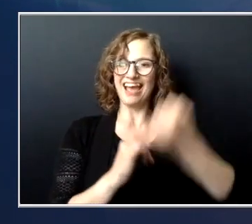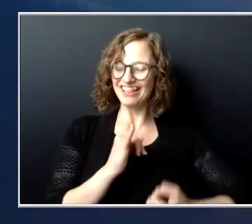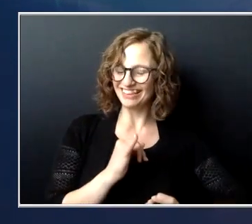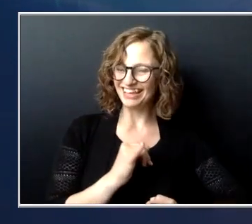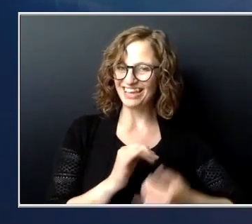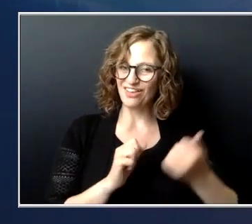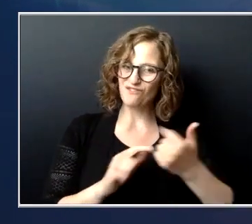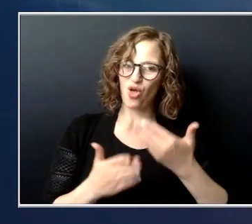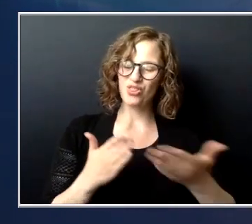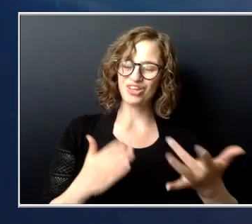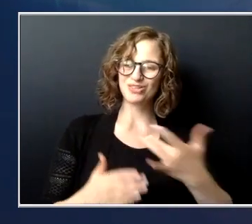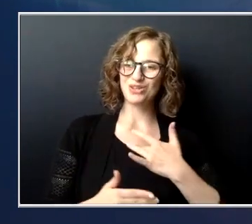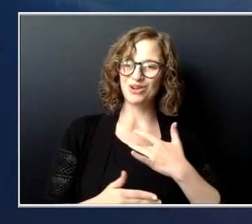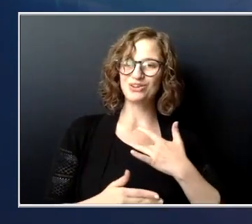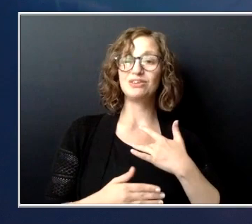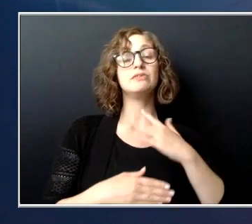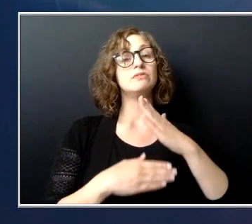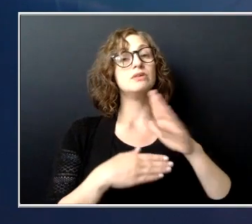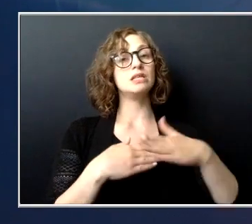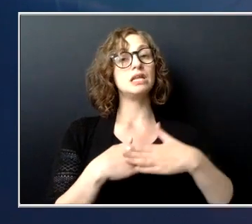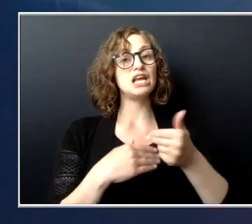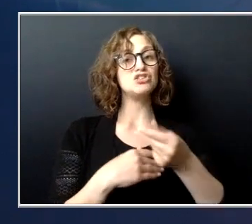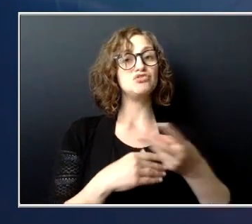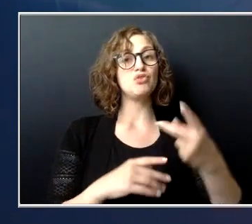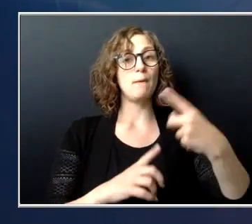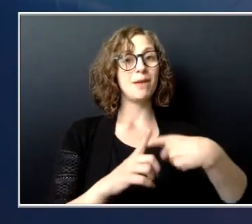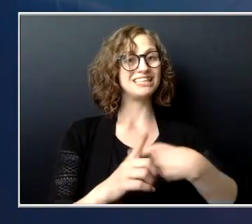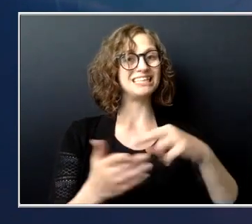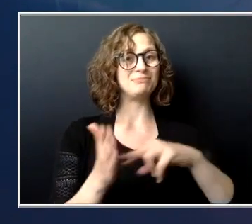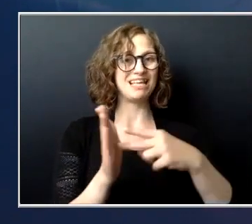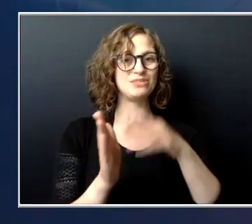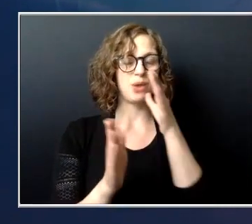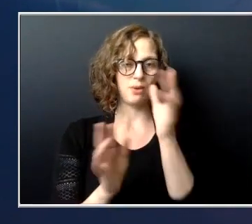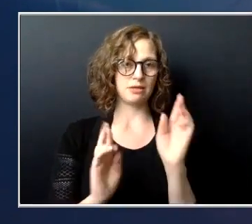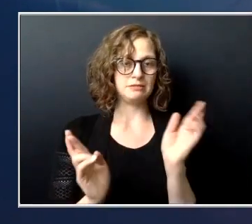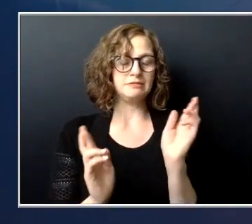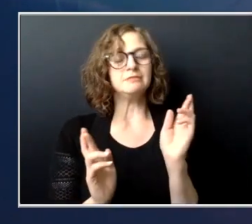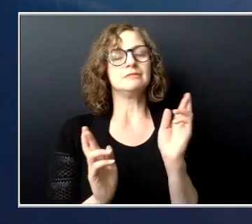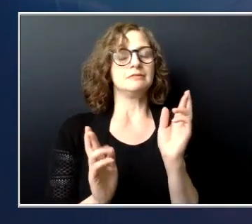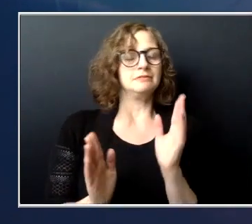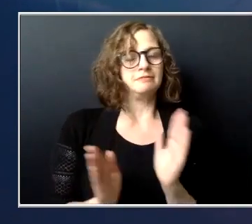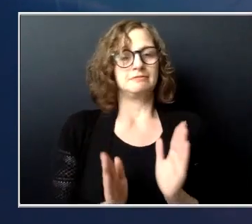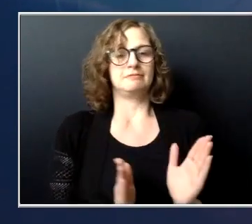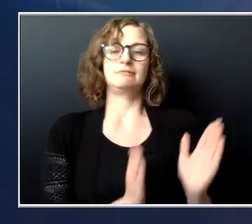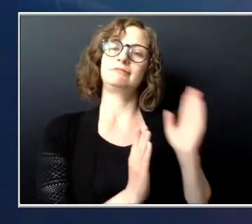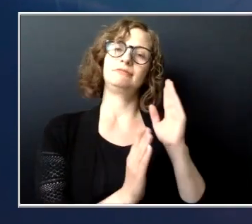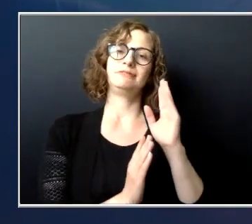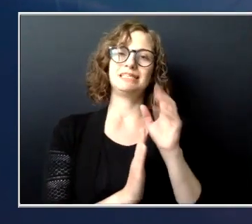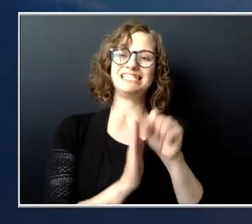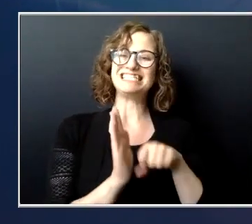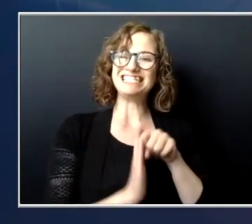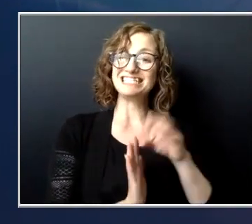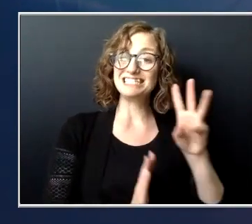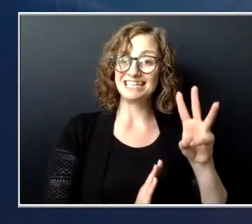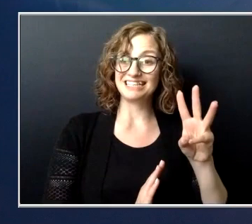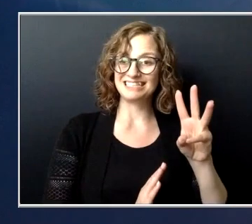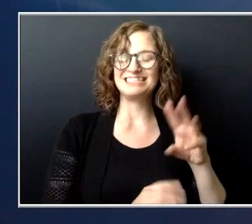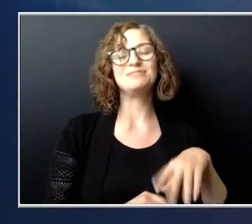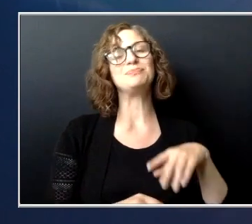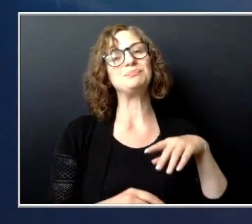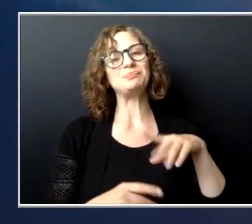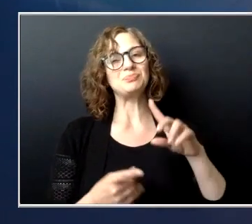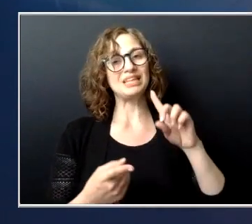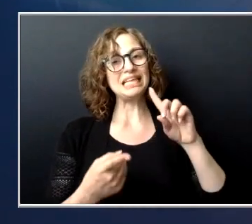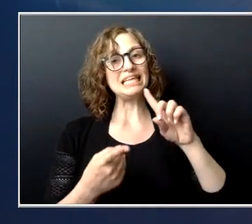months, that means we're going to be working on season 6 during our hiatus. Until then, you can still watch encore presentations every Thursday